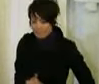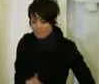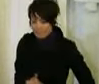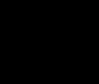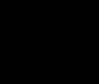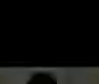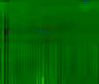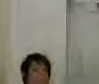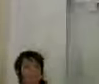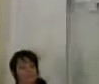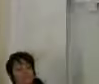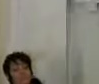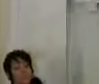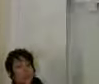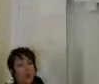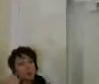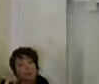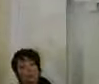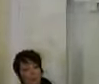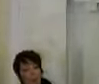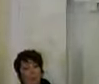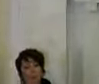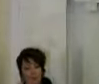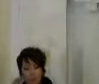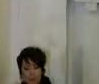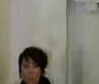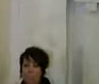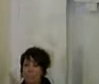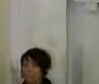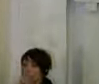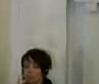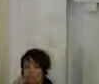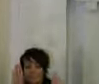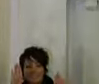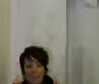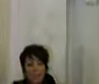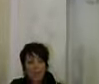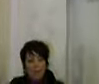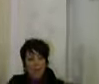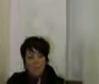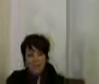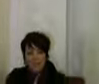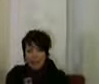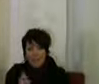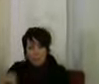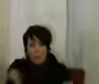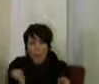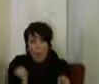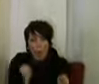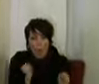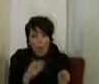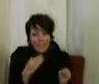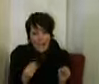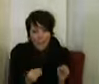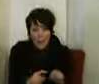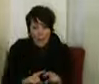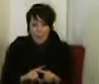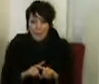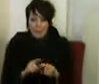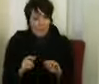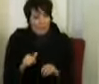It is, as always, a joy to welcome you to worship on this beautiful Sunday morning, a little crisp and a little cooler than we're used to in